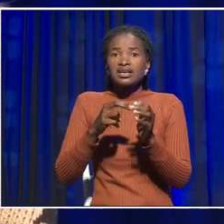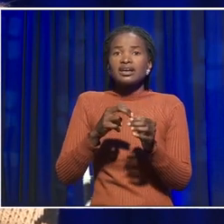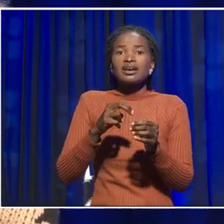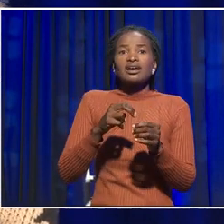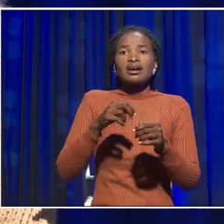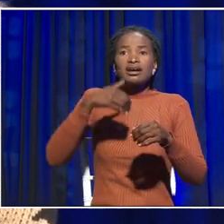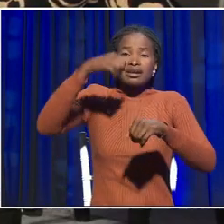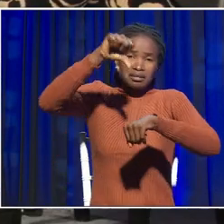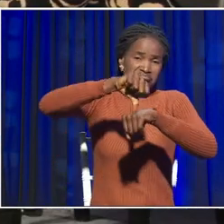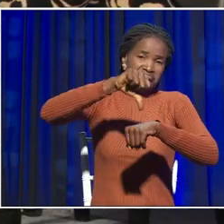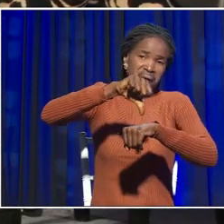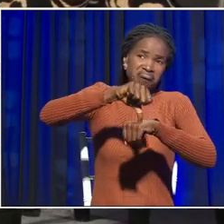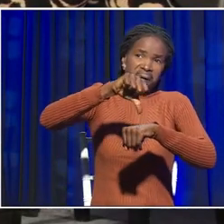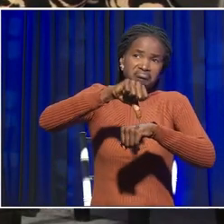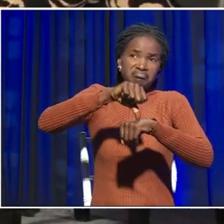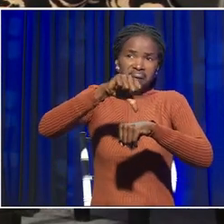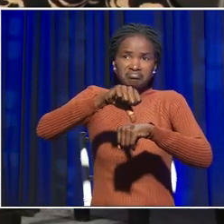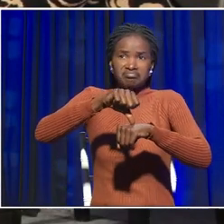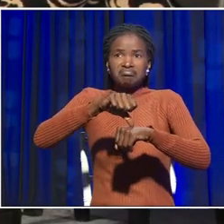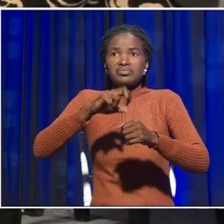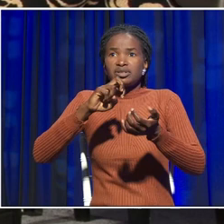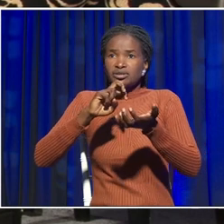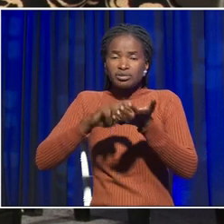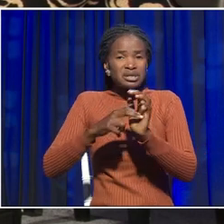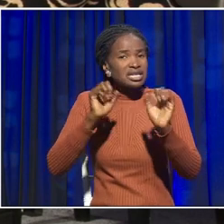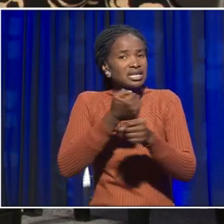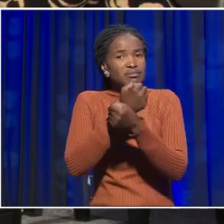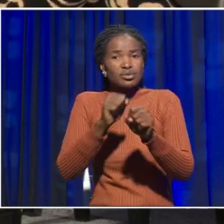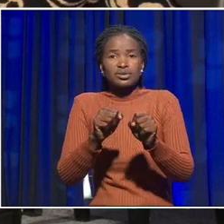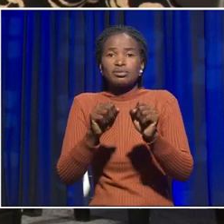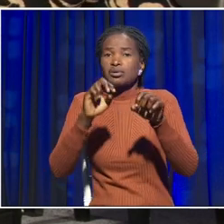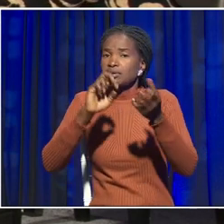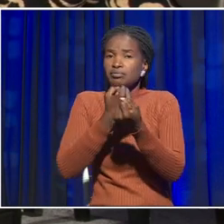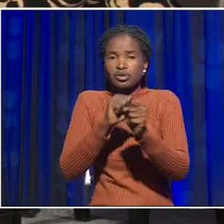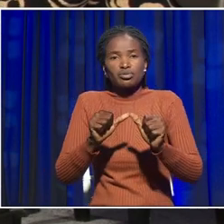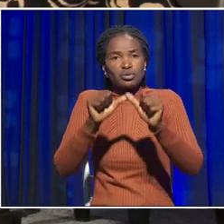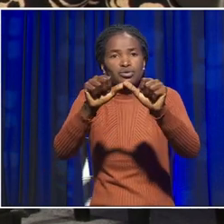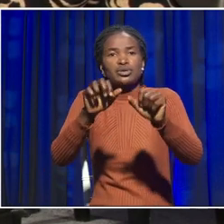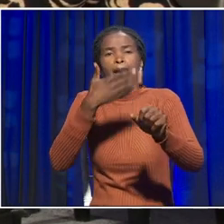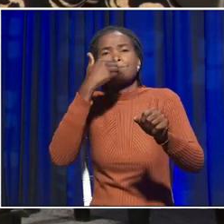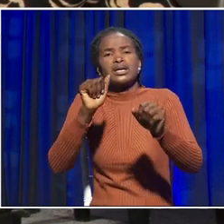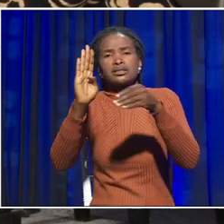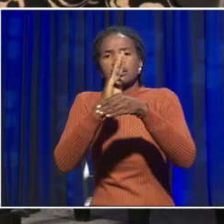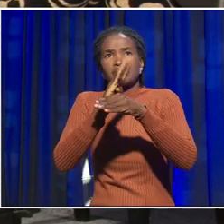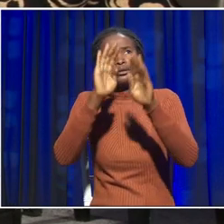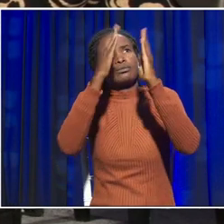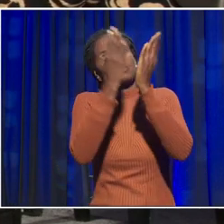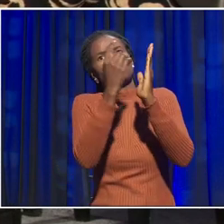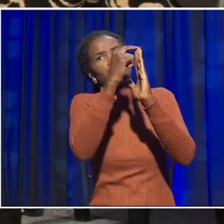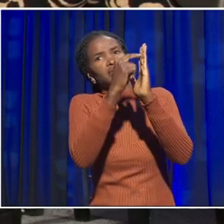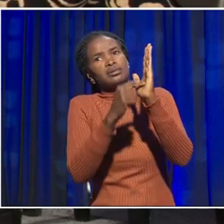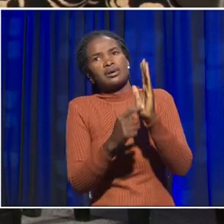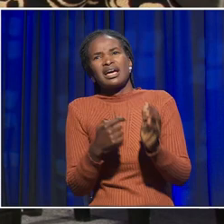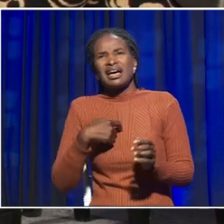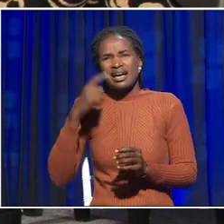Fortune 500, which obviously is the ranking of the best companies worldwide. I think I have a quote